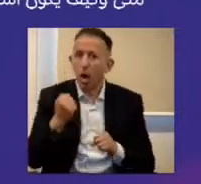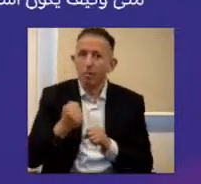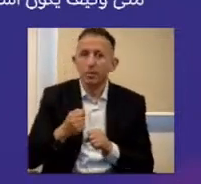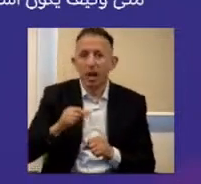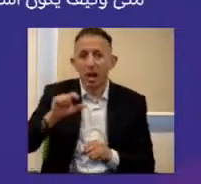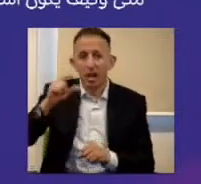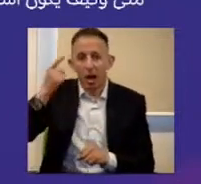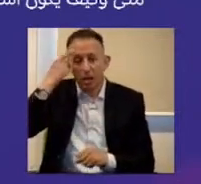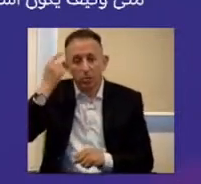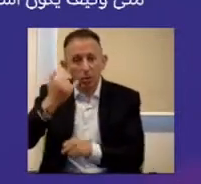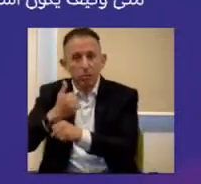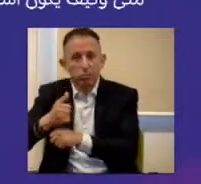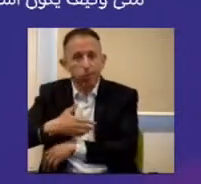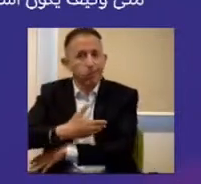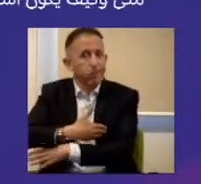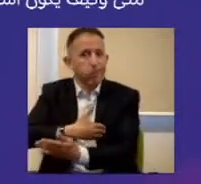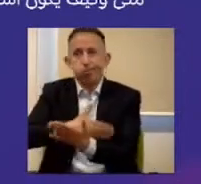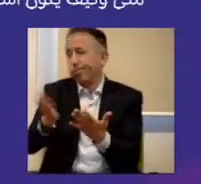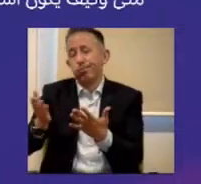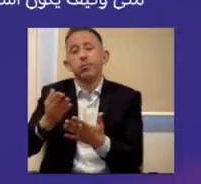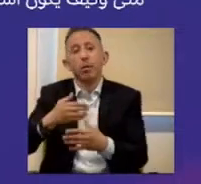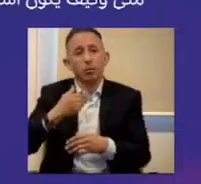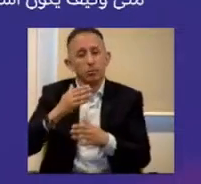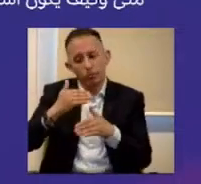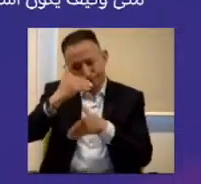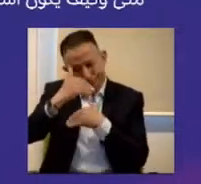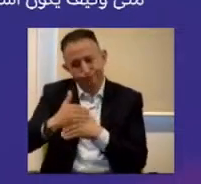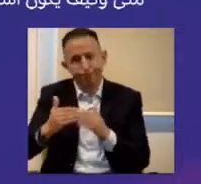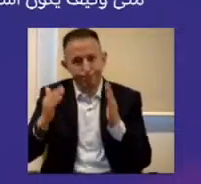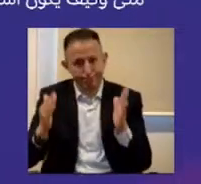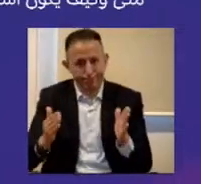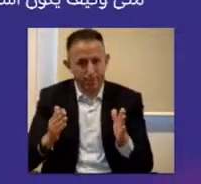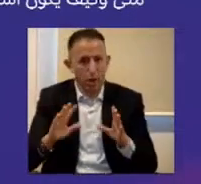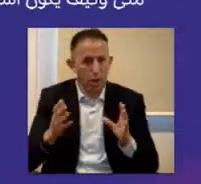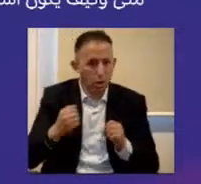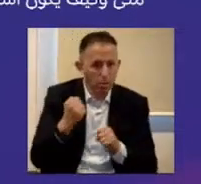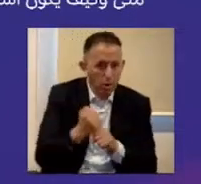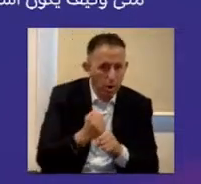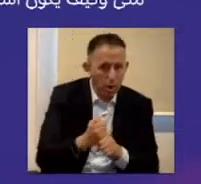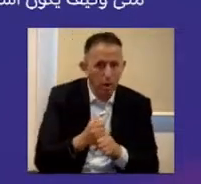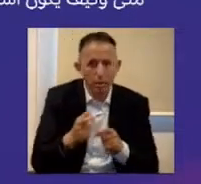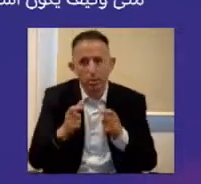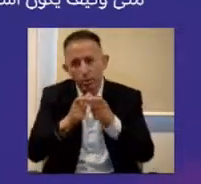And this is a problem. AI may easily manipulate the learner.